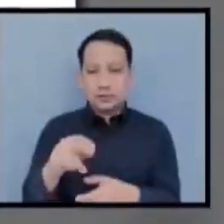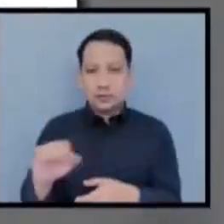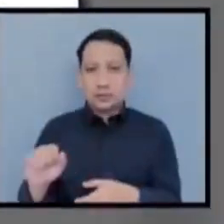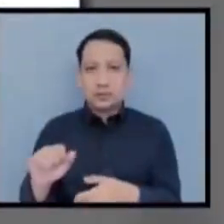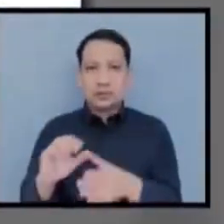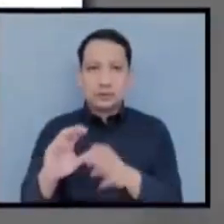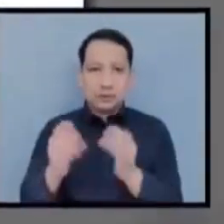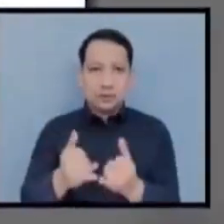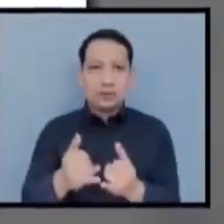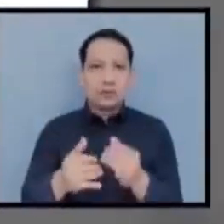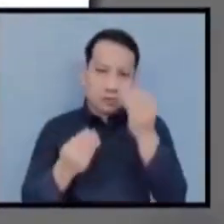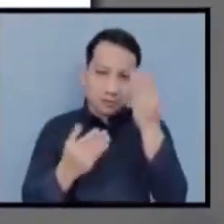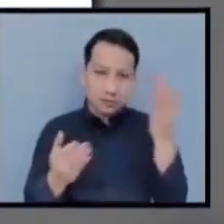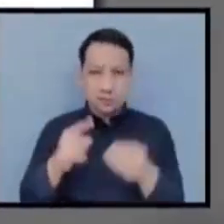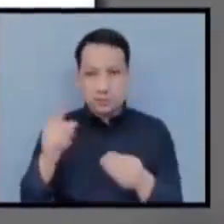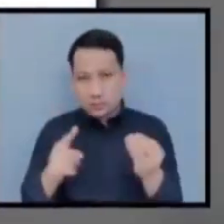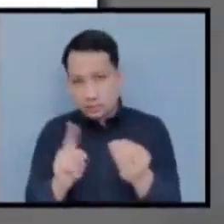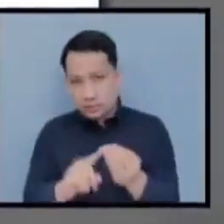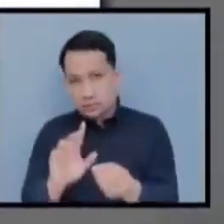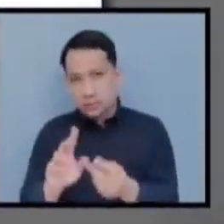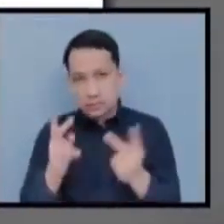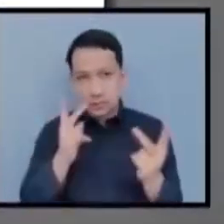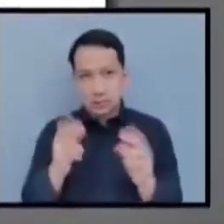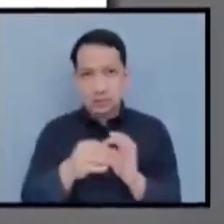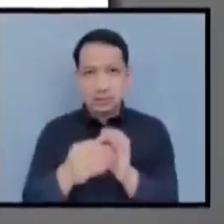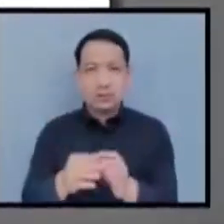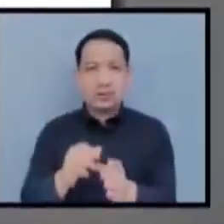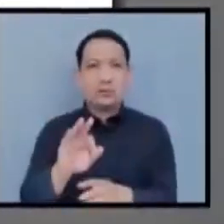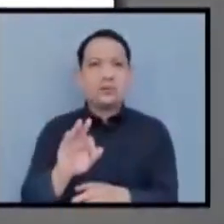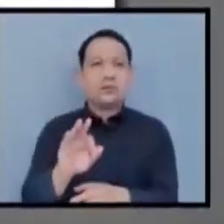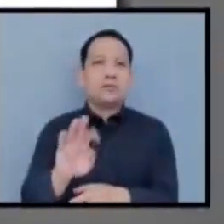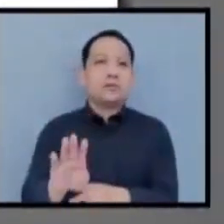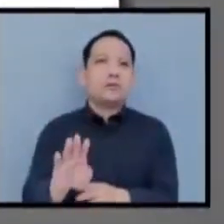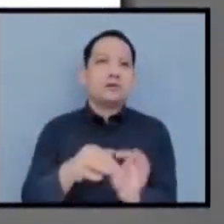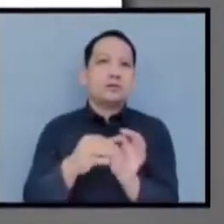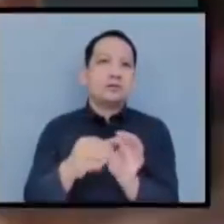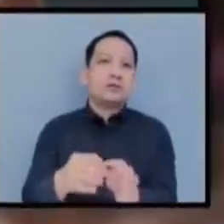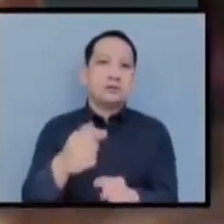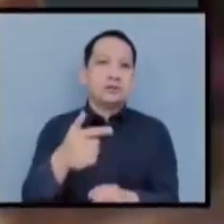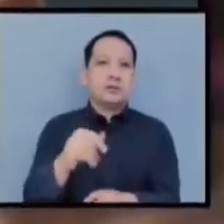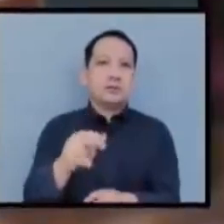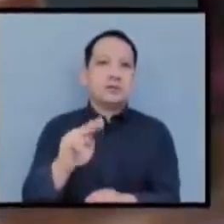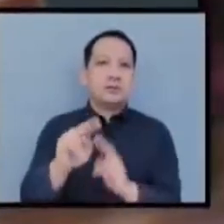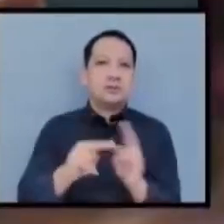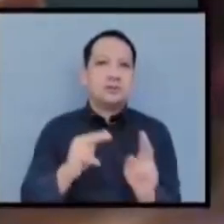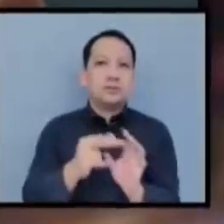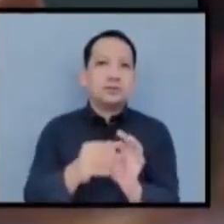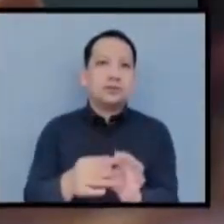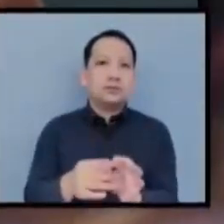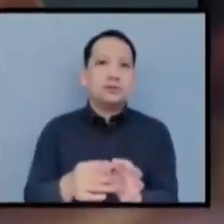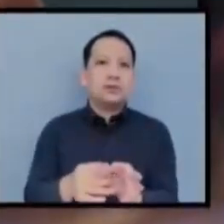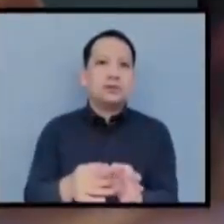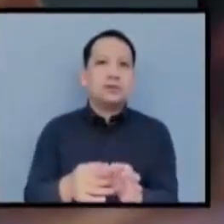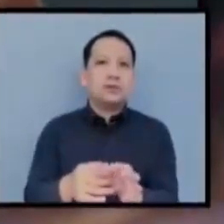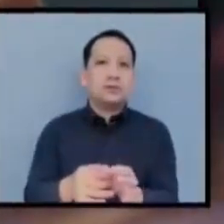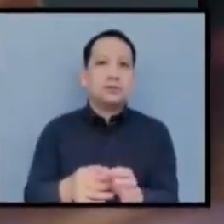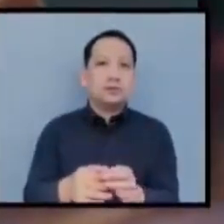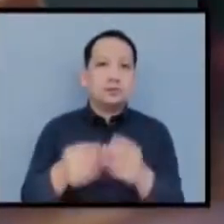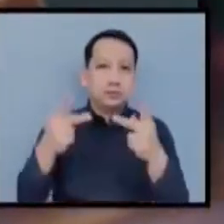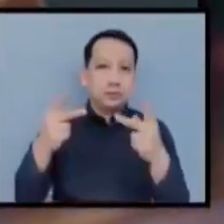karagdagang impormasyon, maaaring bisitahin ang Facebook account ng Genesis Universe at ang website nito.